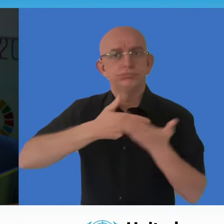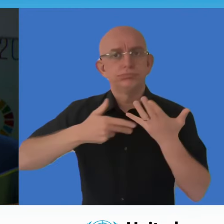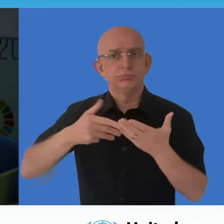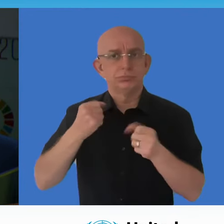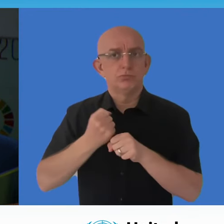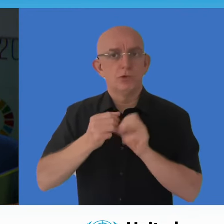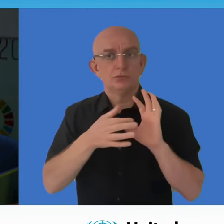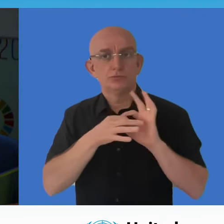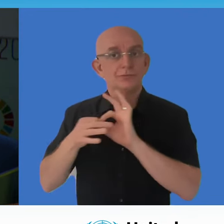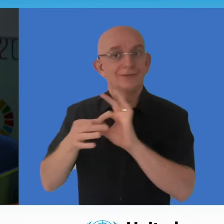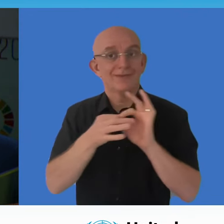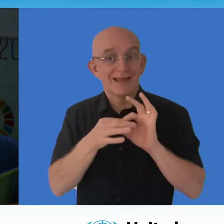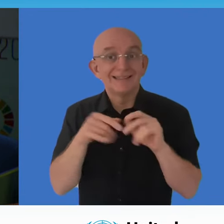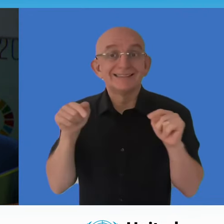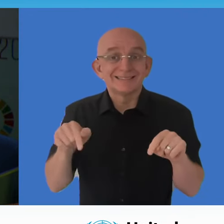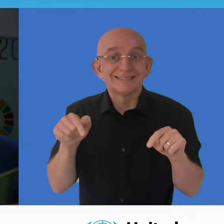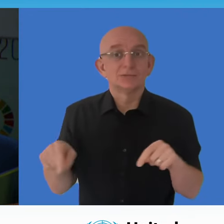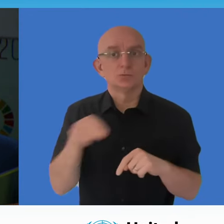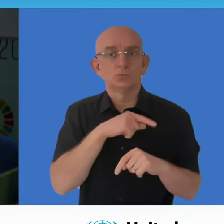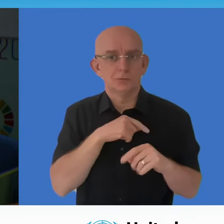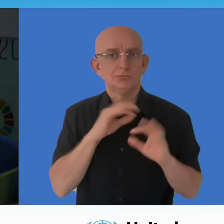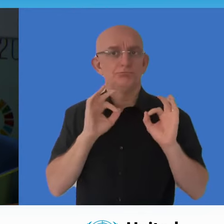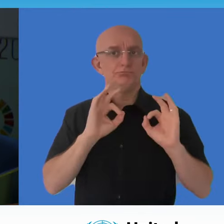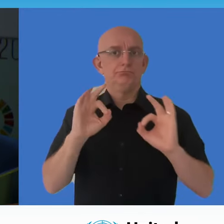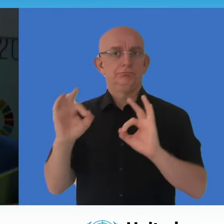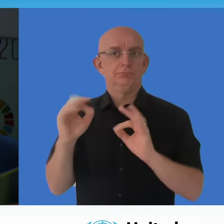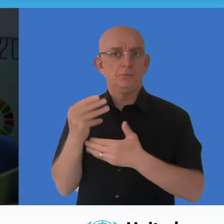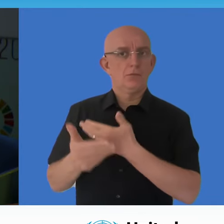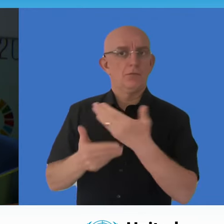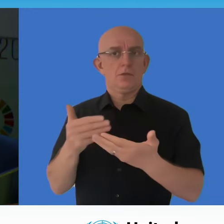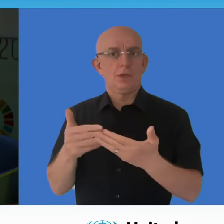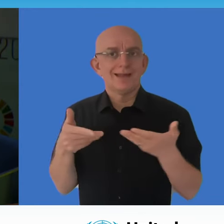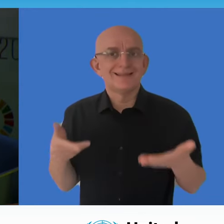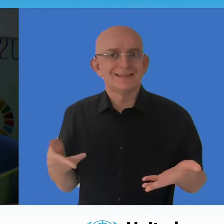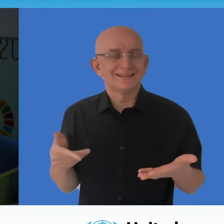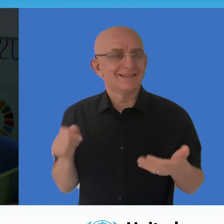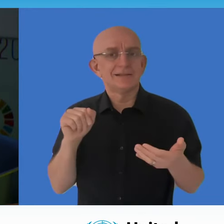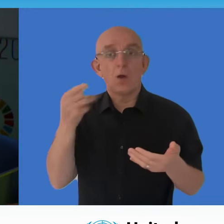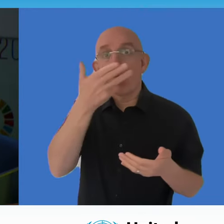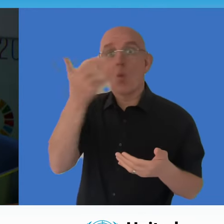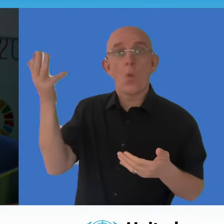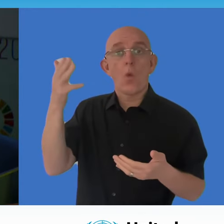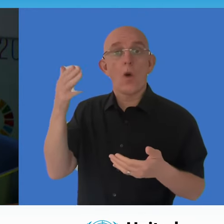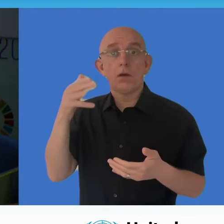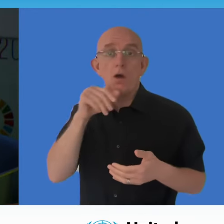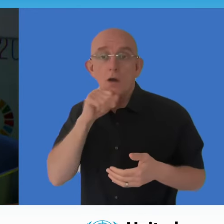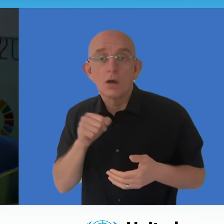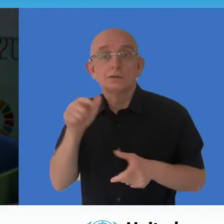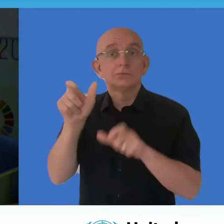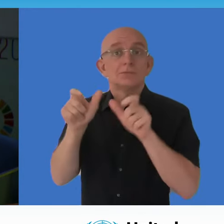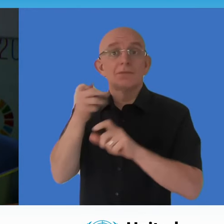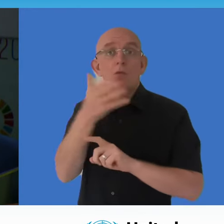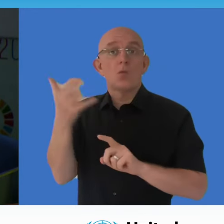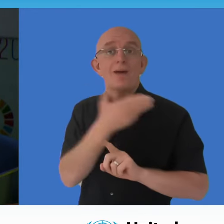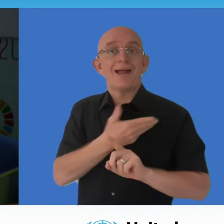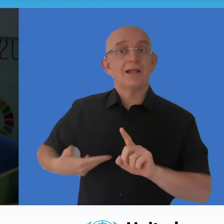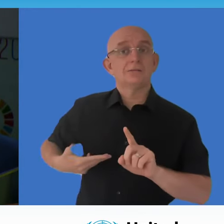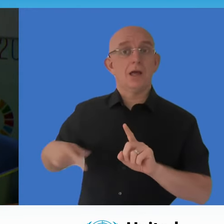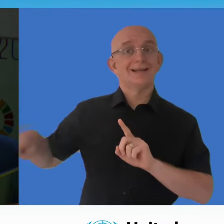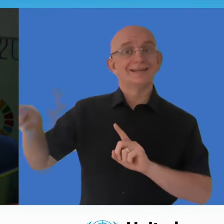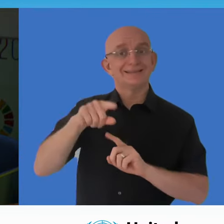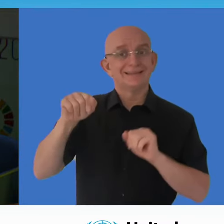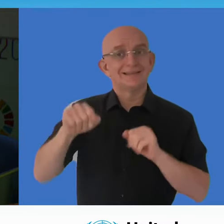the elder generation to the younger generation. Also, all over the Philippines, we have a lot of indigenous youth who are